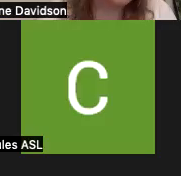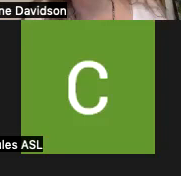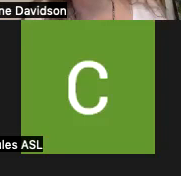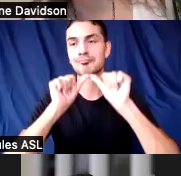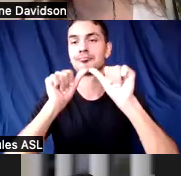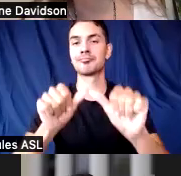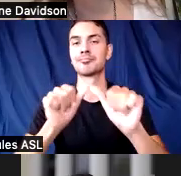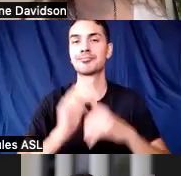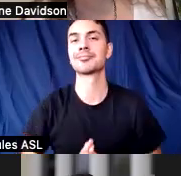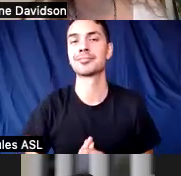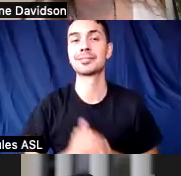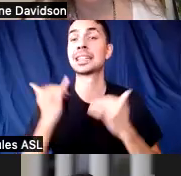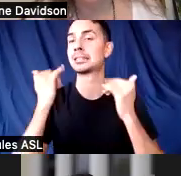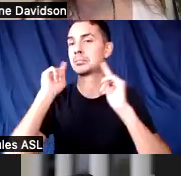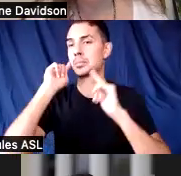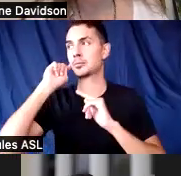Recording.